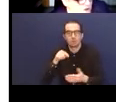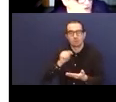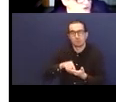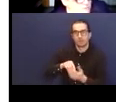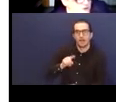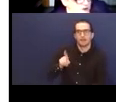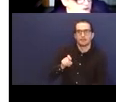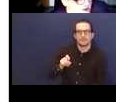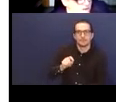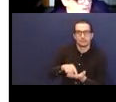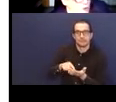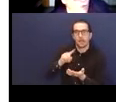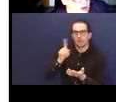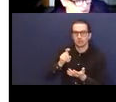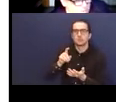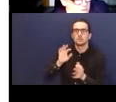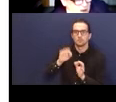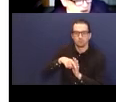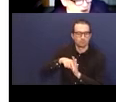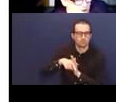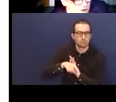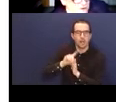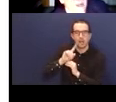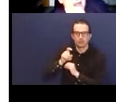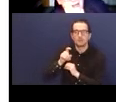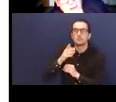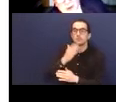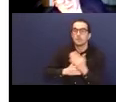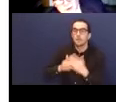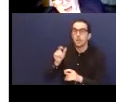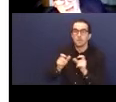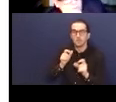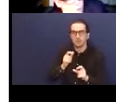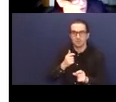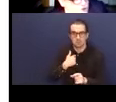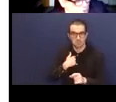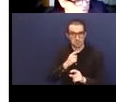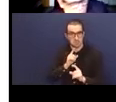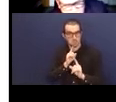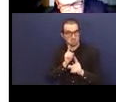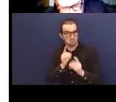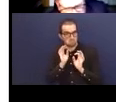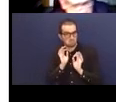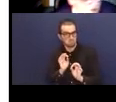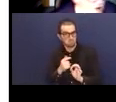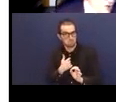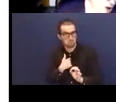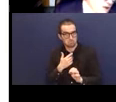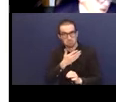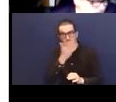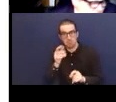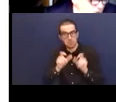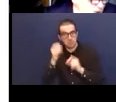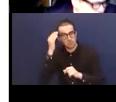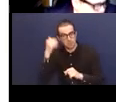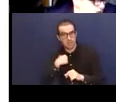this question that's being asked here? What would other people I know answer? And that will give you an idea of what to lobby for to change surveys